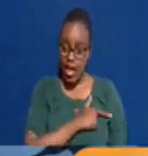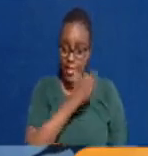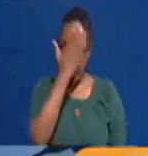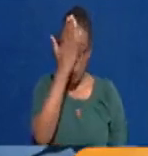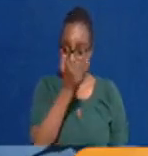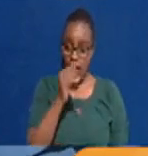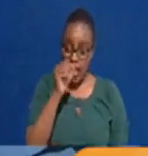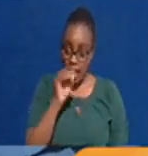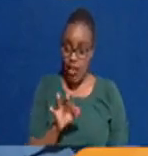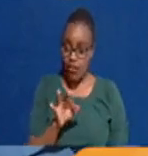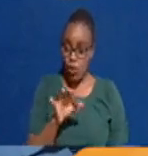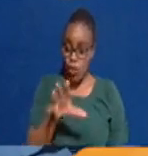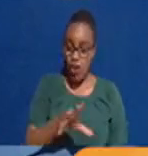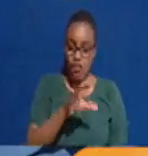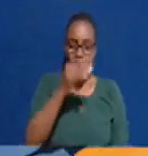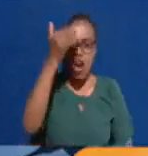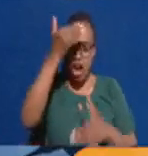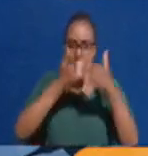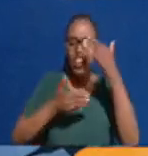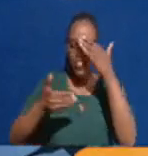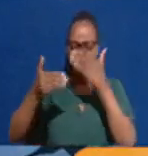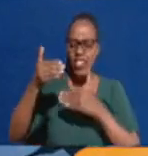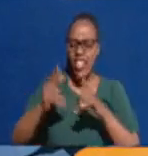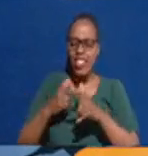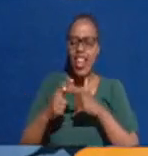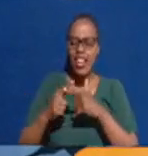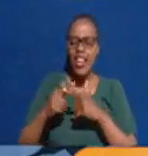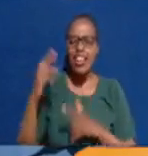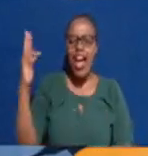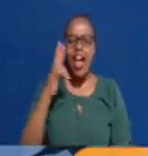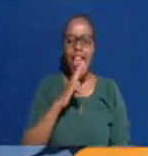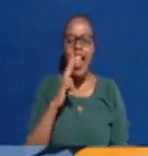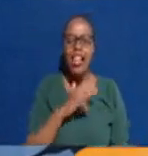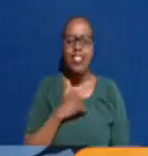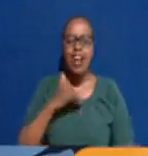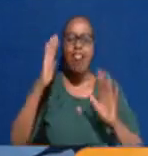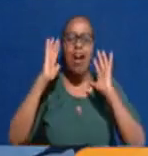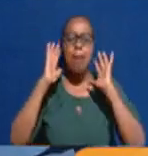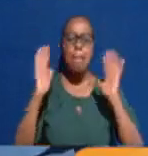we face one-on-one, the rule is very, very clear. I'll deal with you squarely.